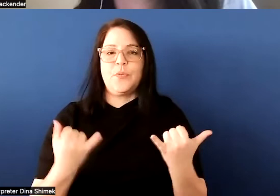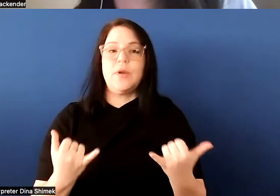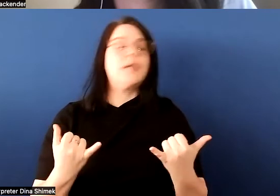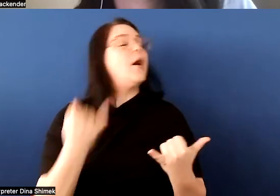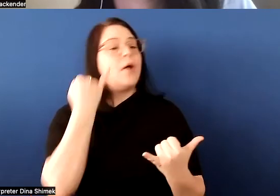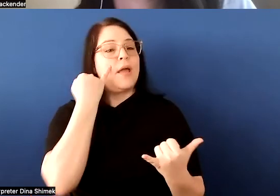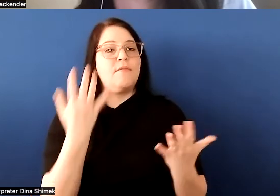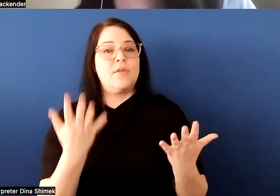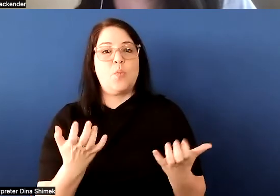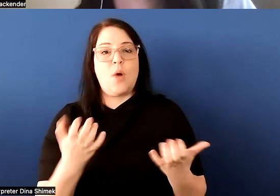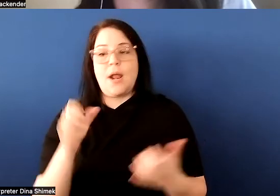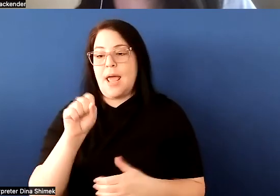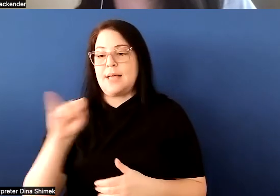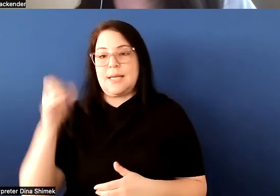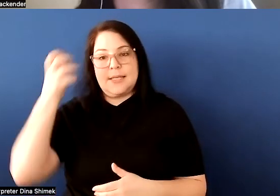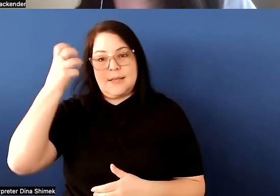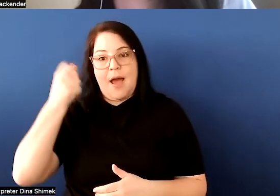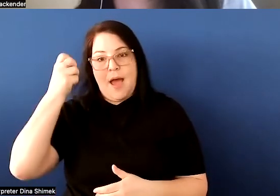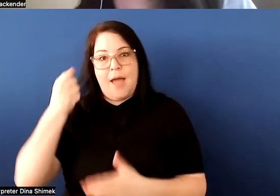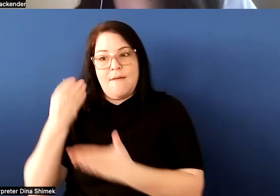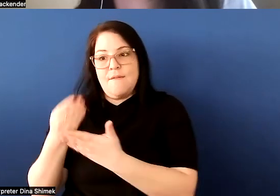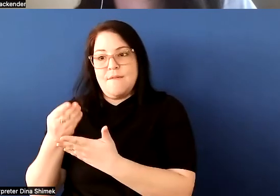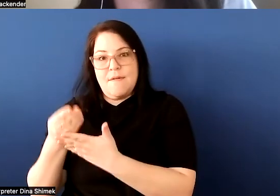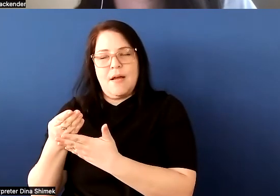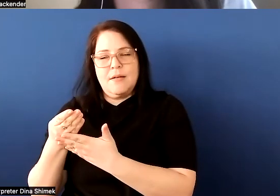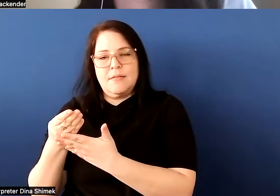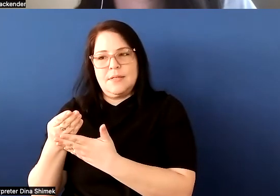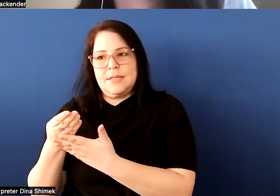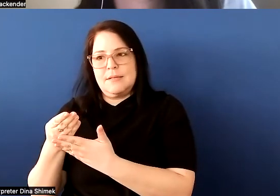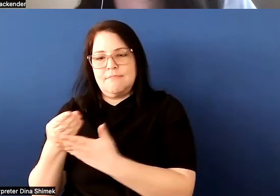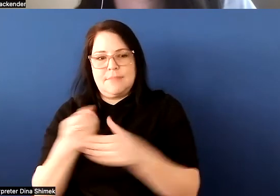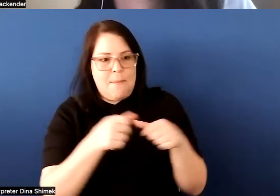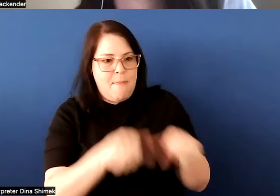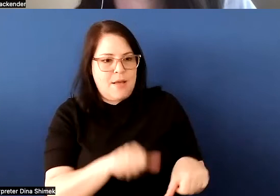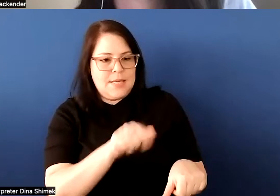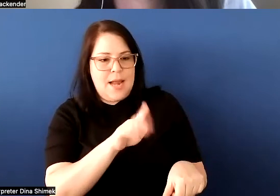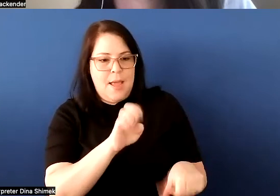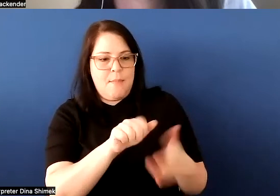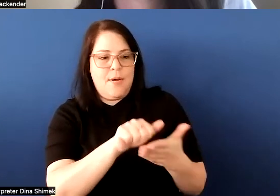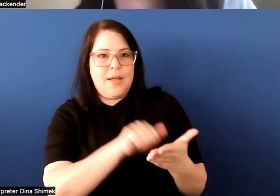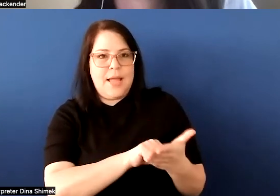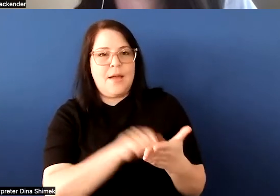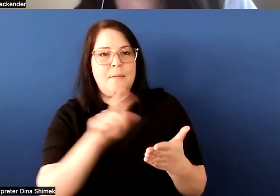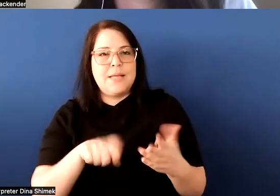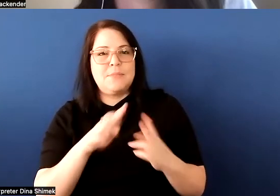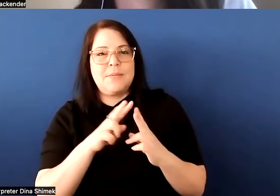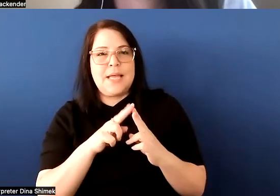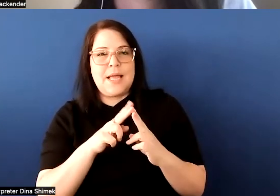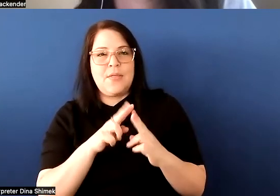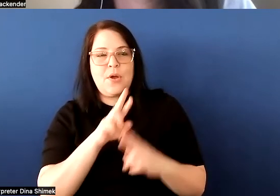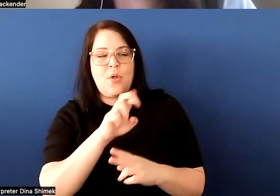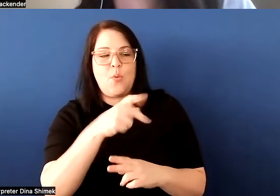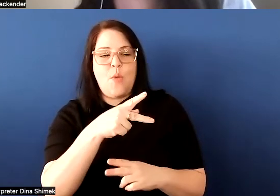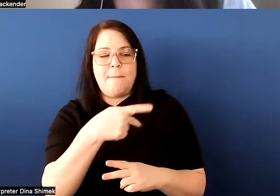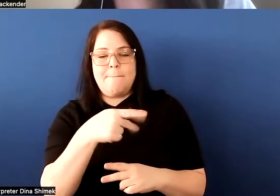you want to deposit SSI funds or Social Security funds into an ABLE account, it would have to go to either the rep payee account